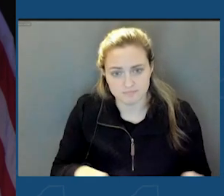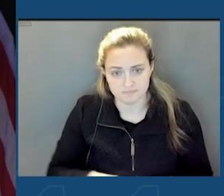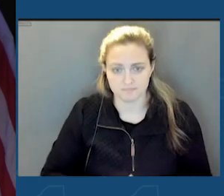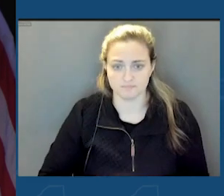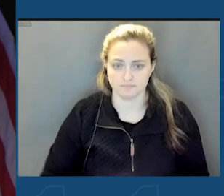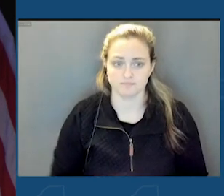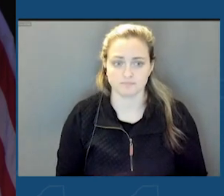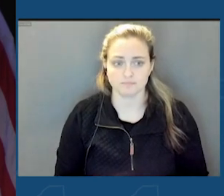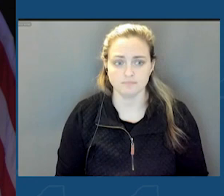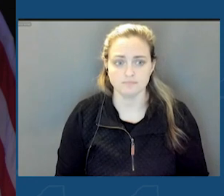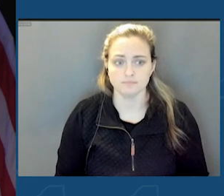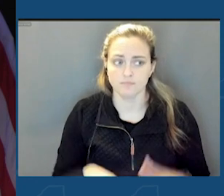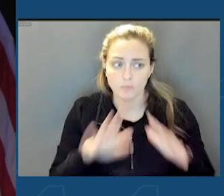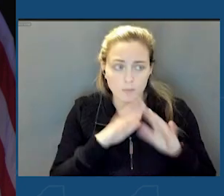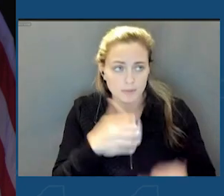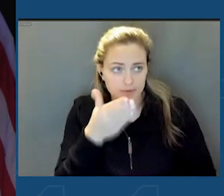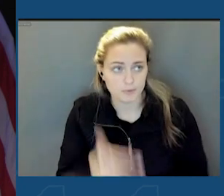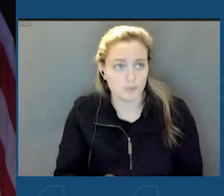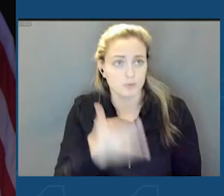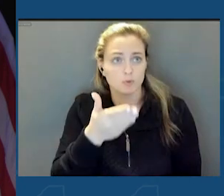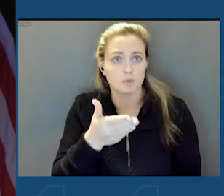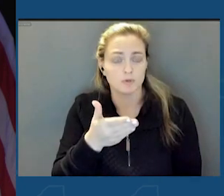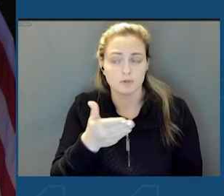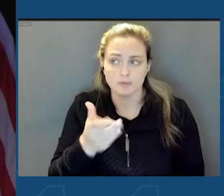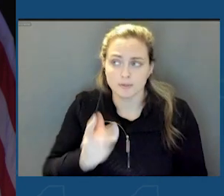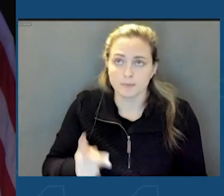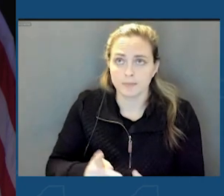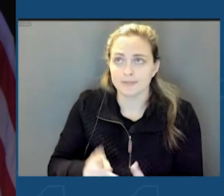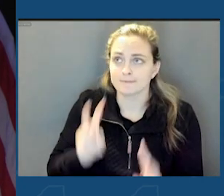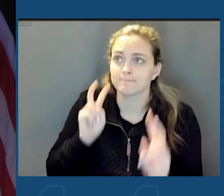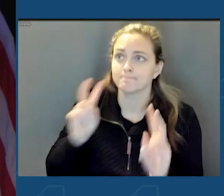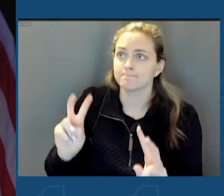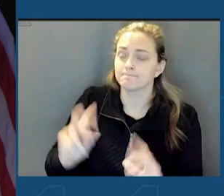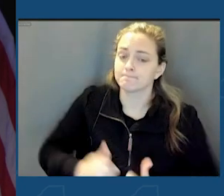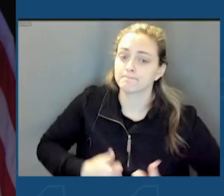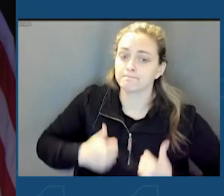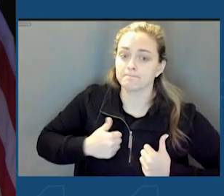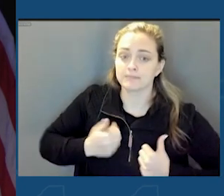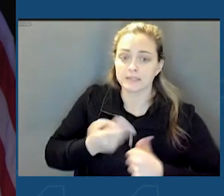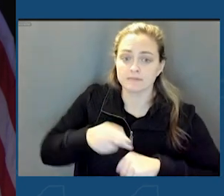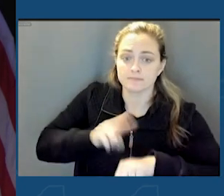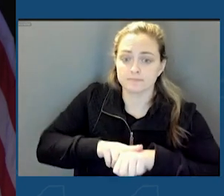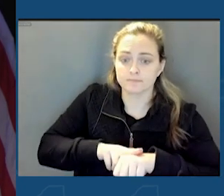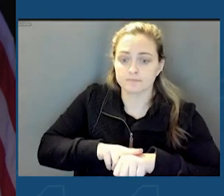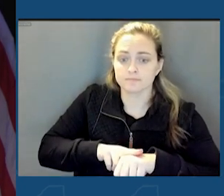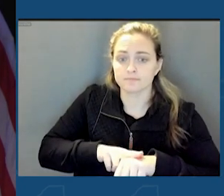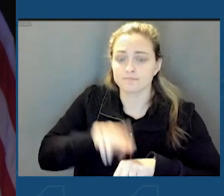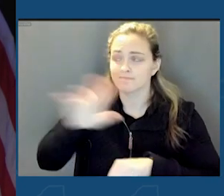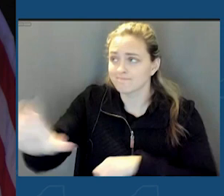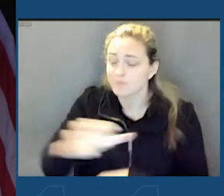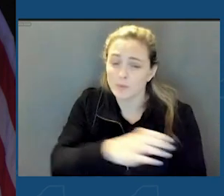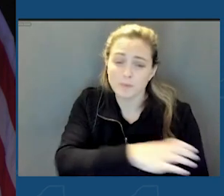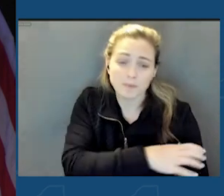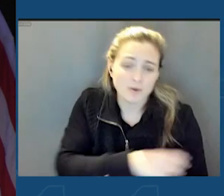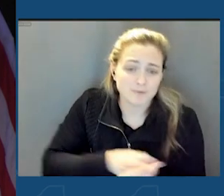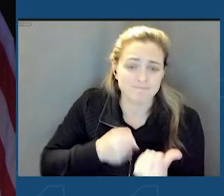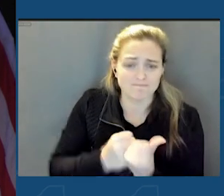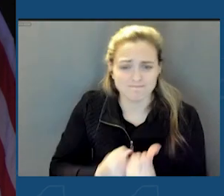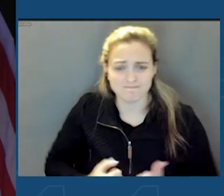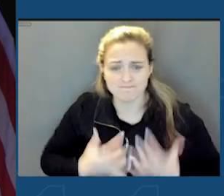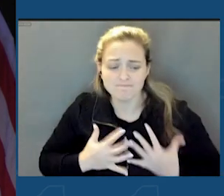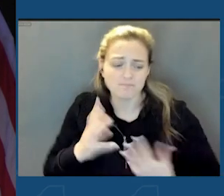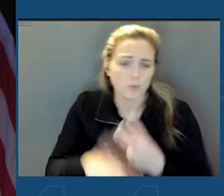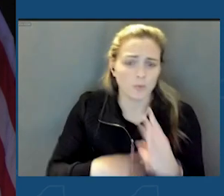For blessed are you, source of life and nature, whose awesome power and strength fill our world